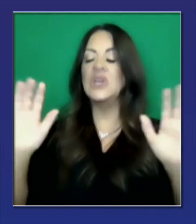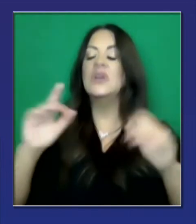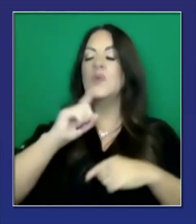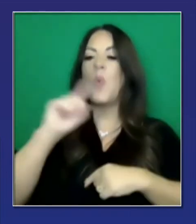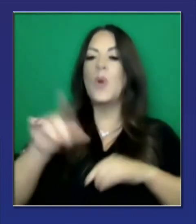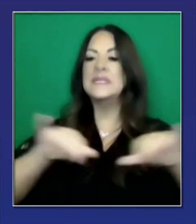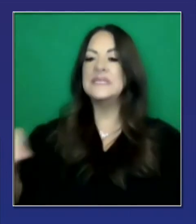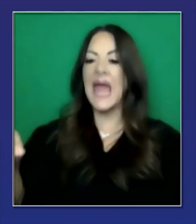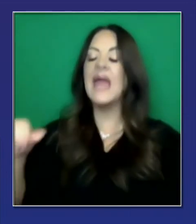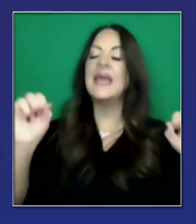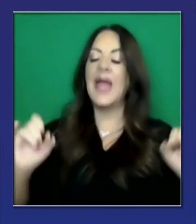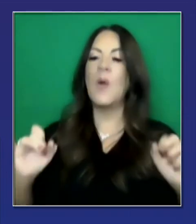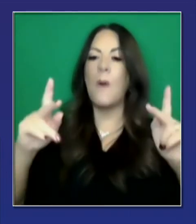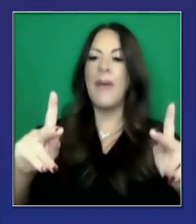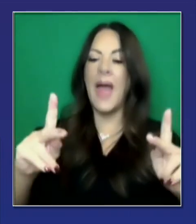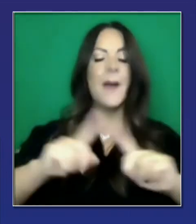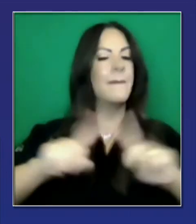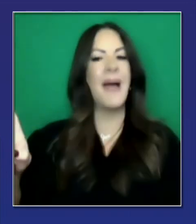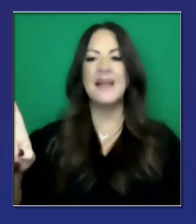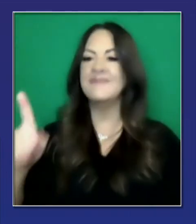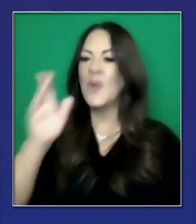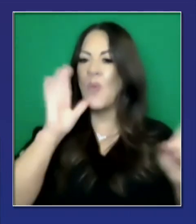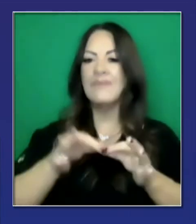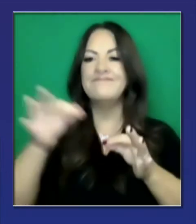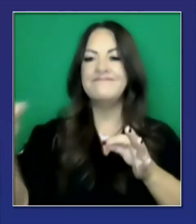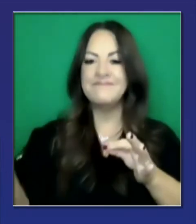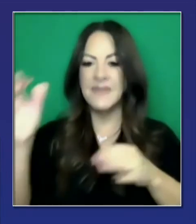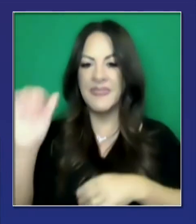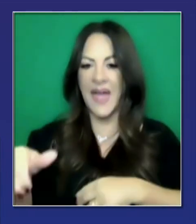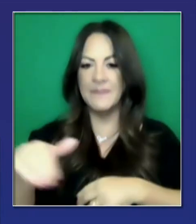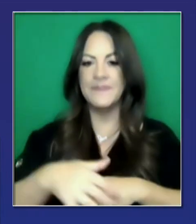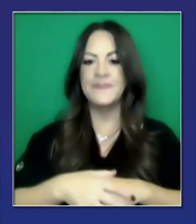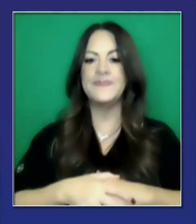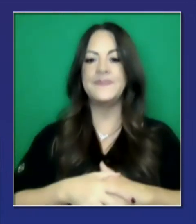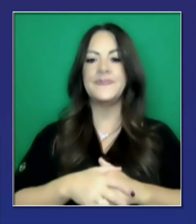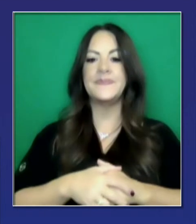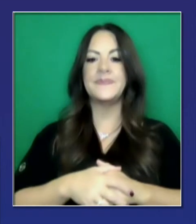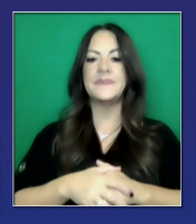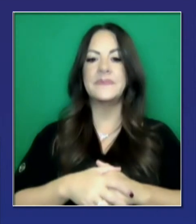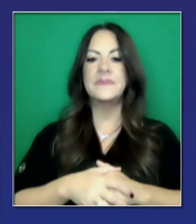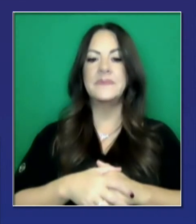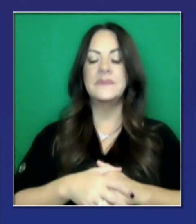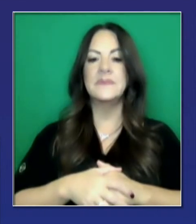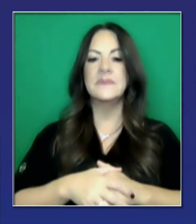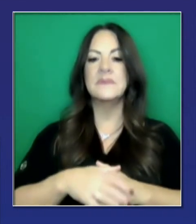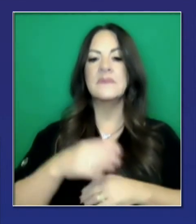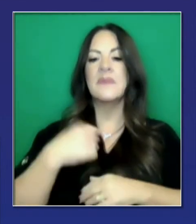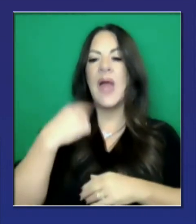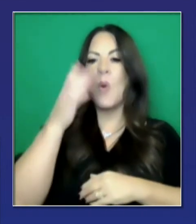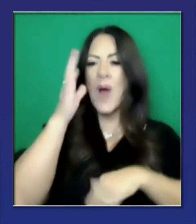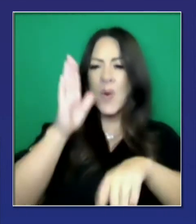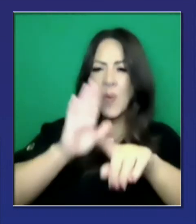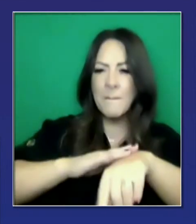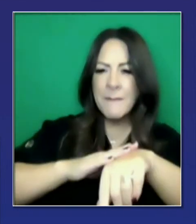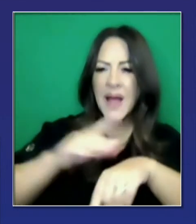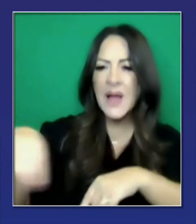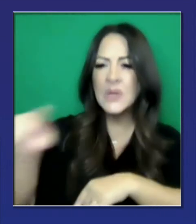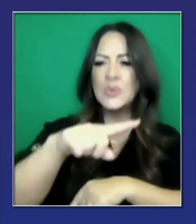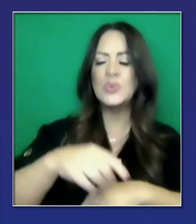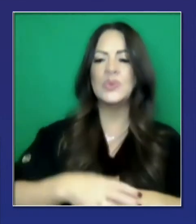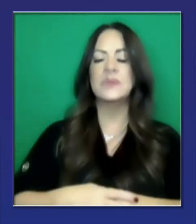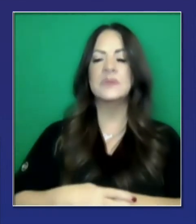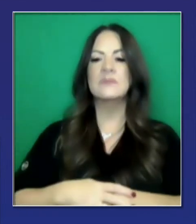self-evident, 0% capacity in San Joaquin and in Southern California. That likely is the case, but I'll remind you, when